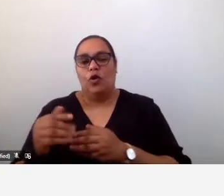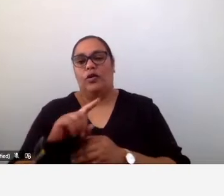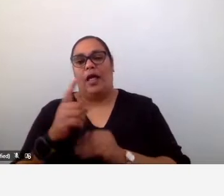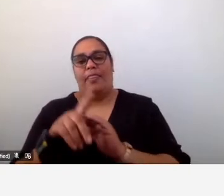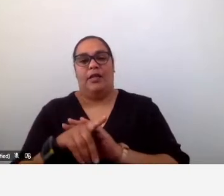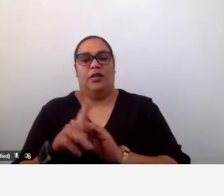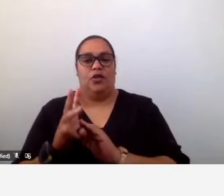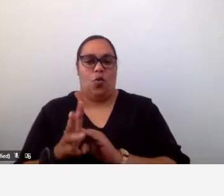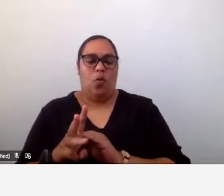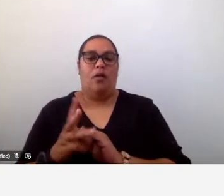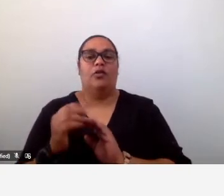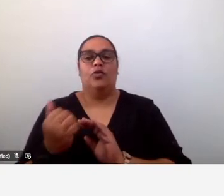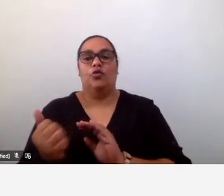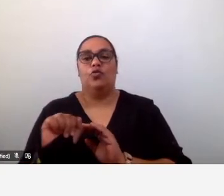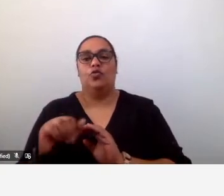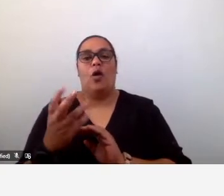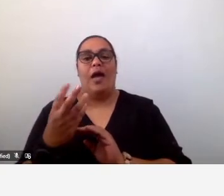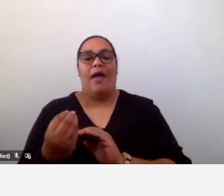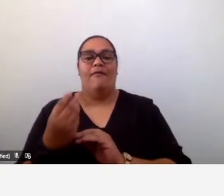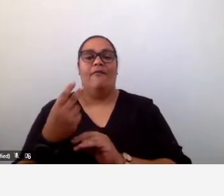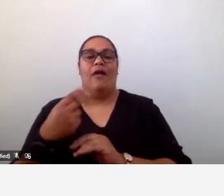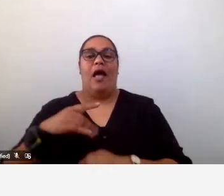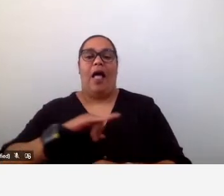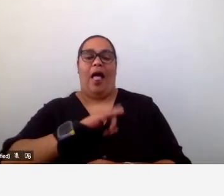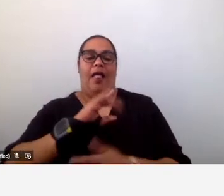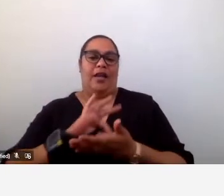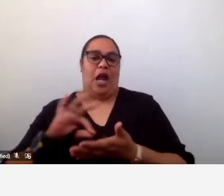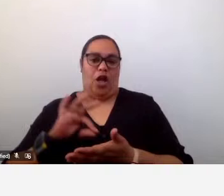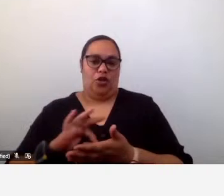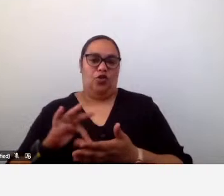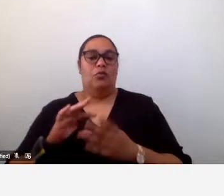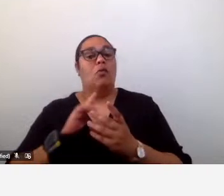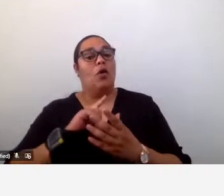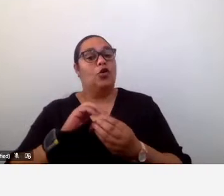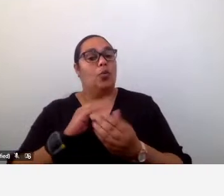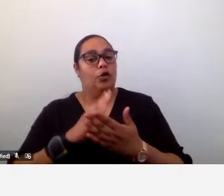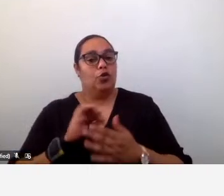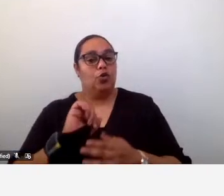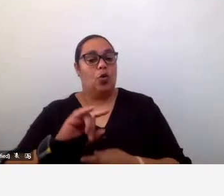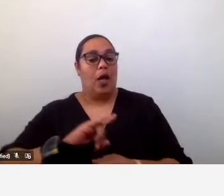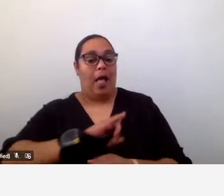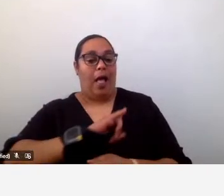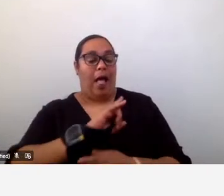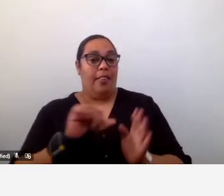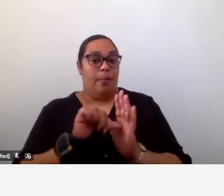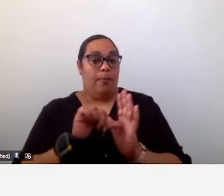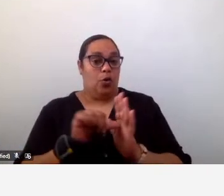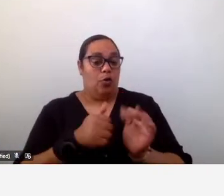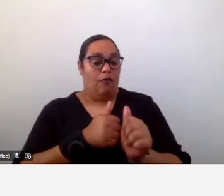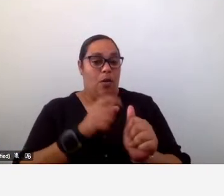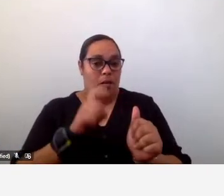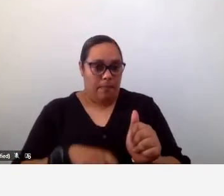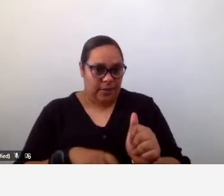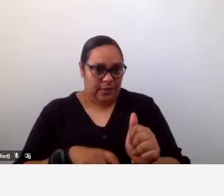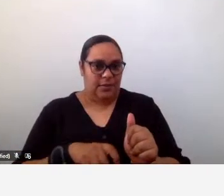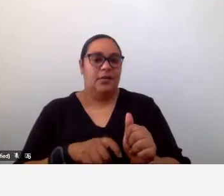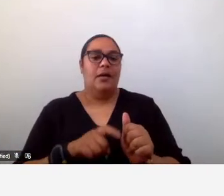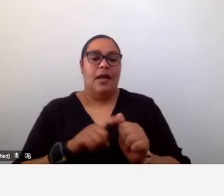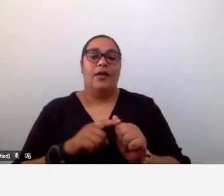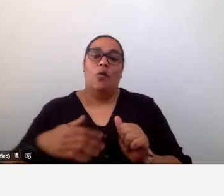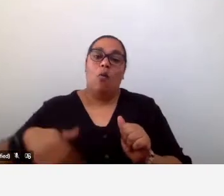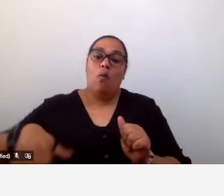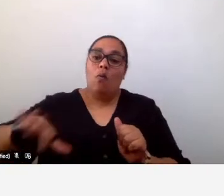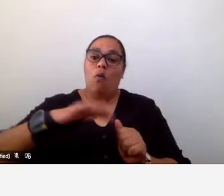district, which is health and hygiene. So basically to ensure that in terms of the health protocols, everyone who